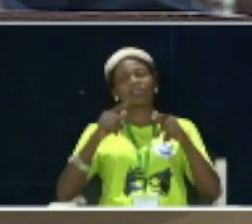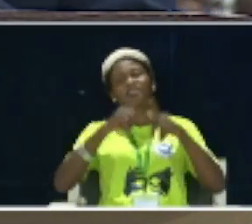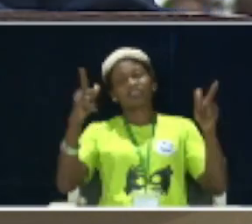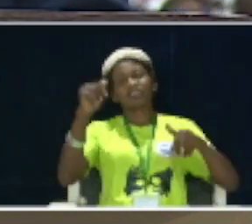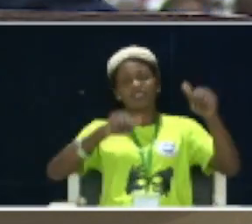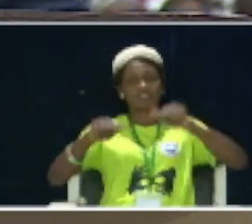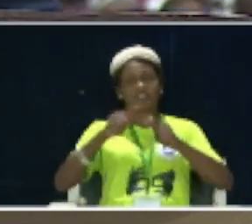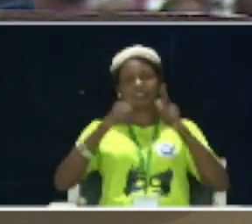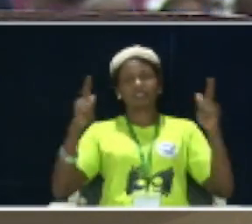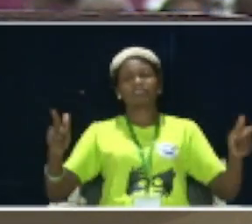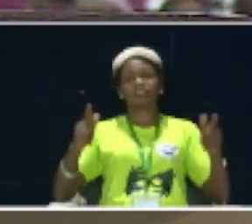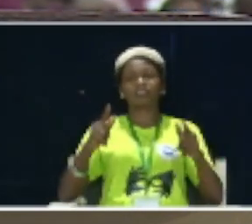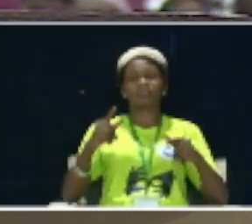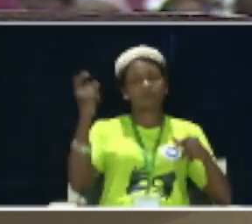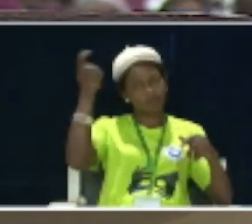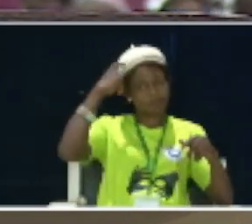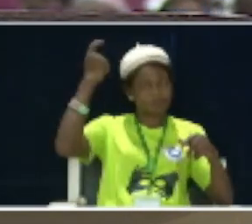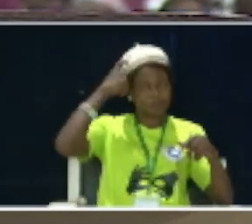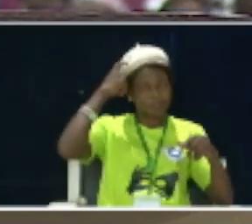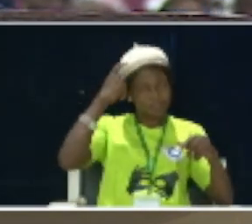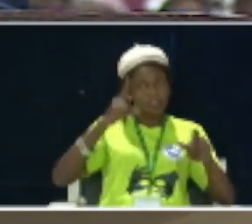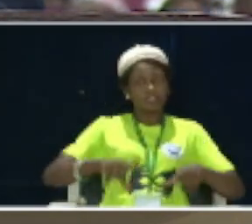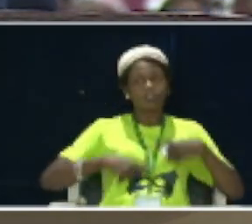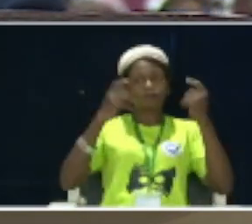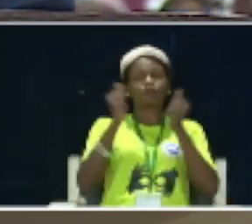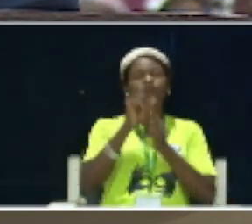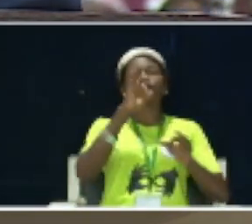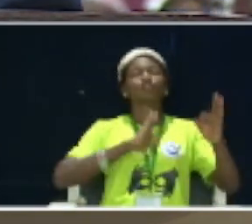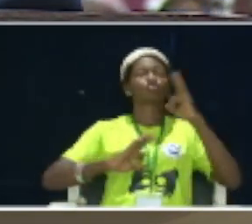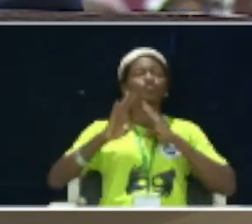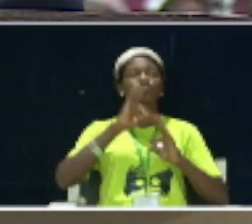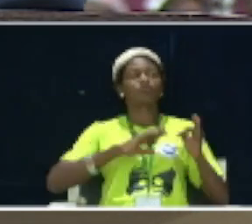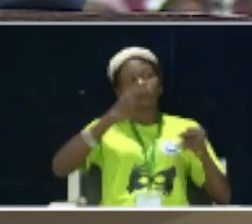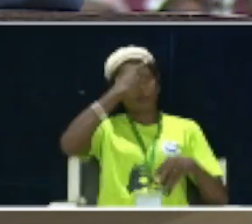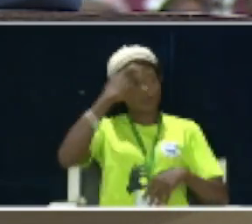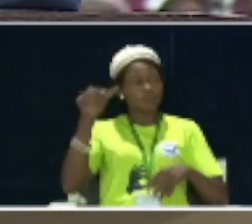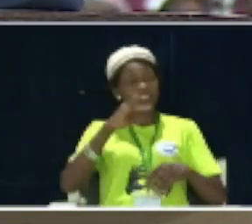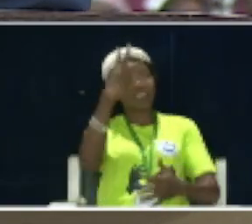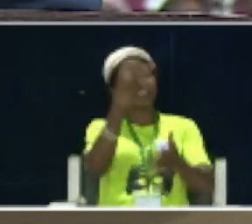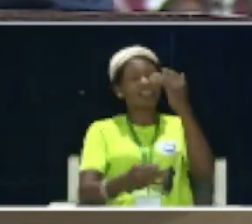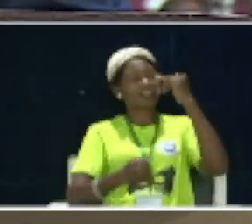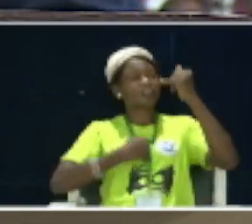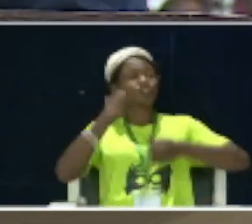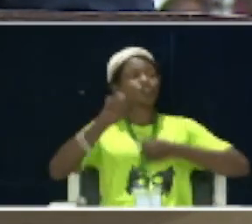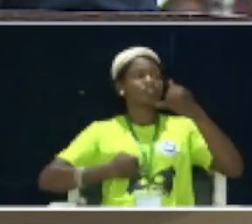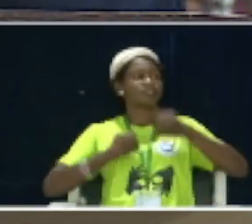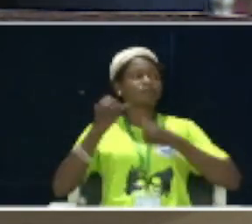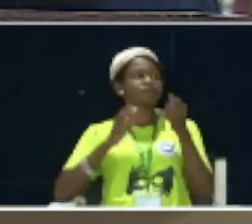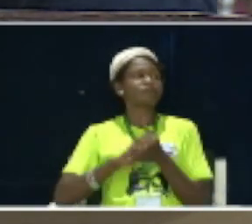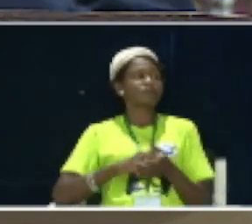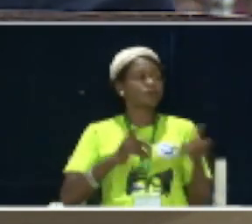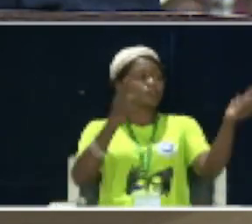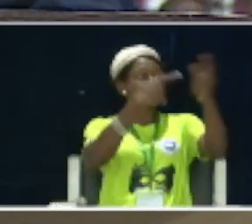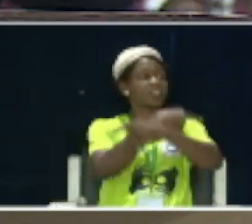scientists, great brains, live with frustration because they lack joy.